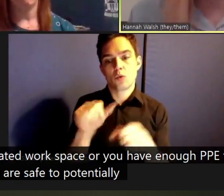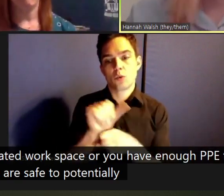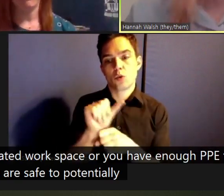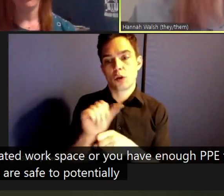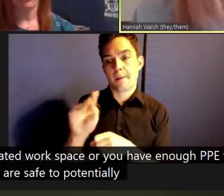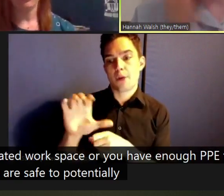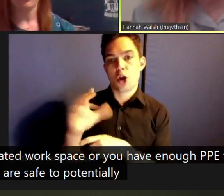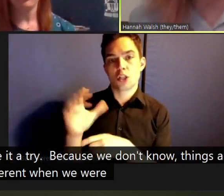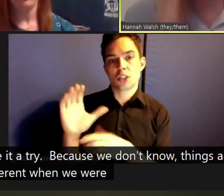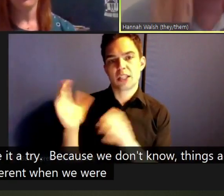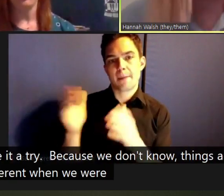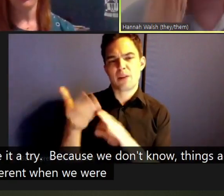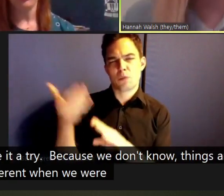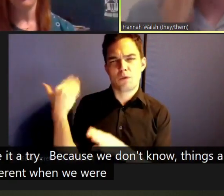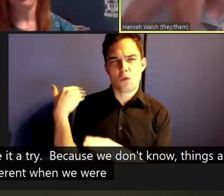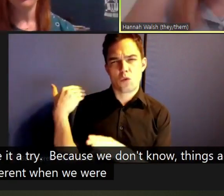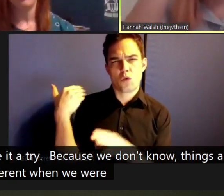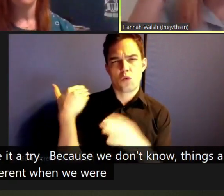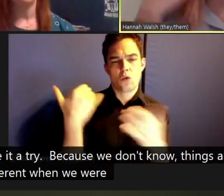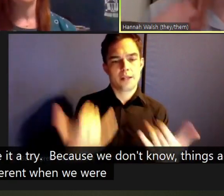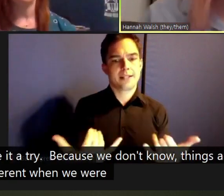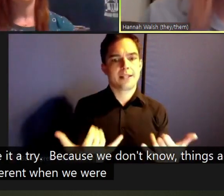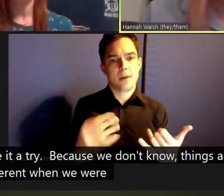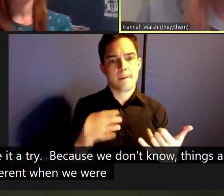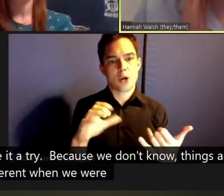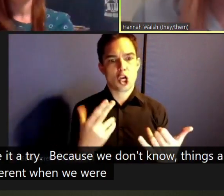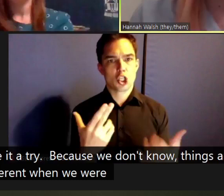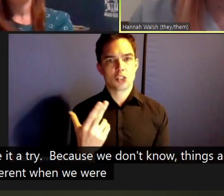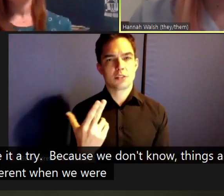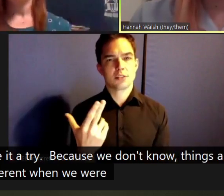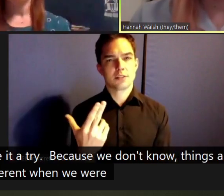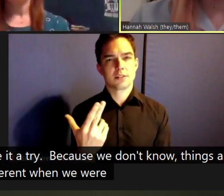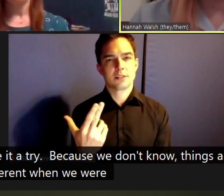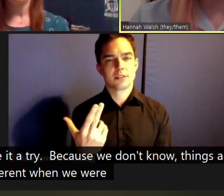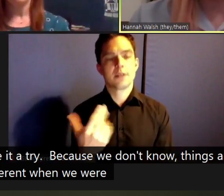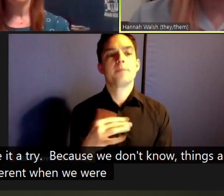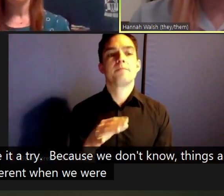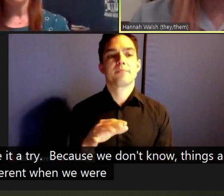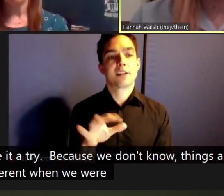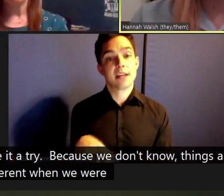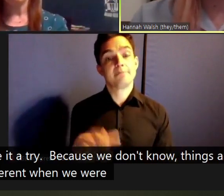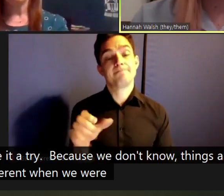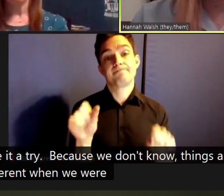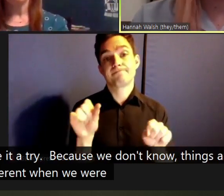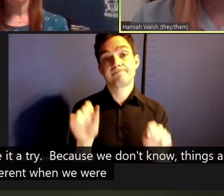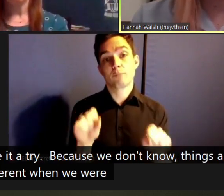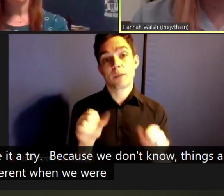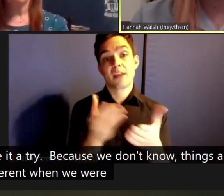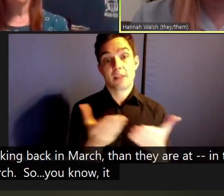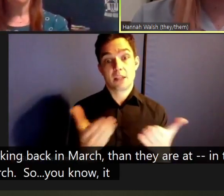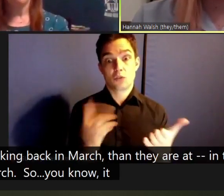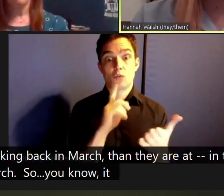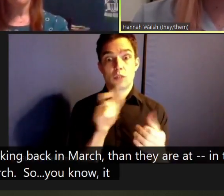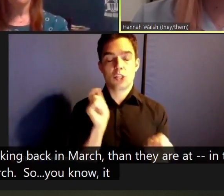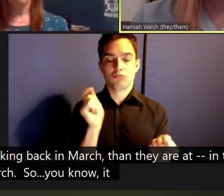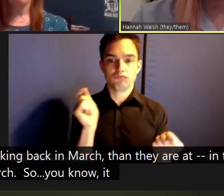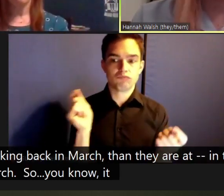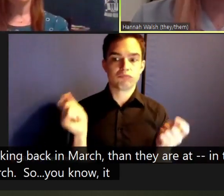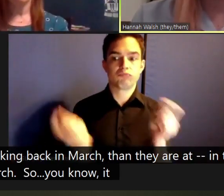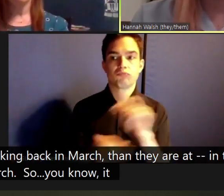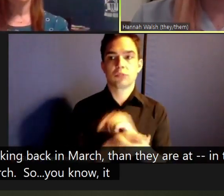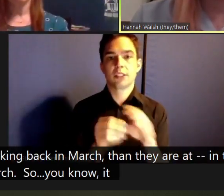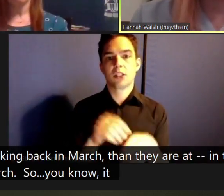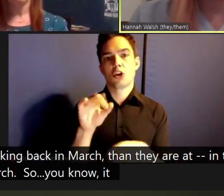are in this March. So, it could be that things have really changed around the office.